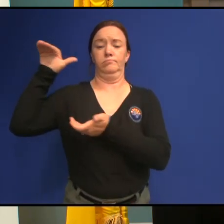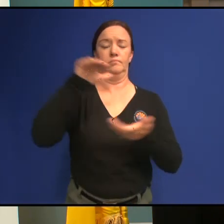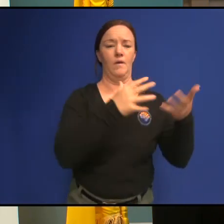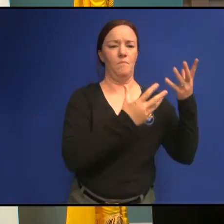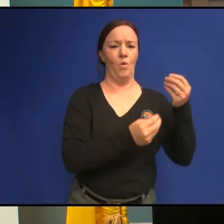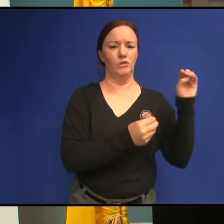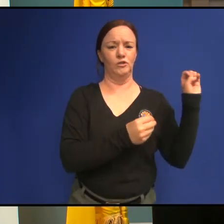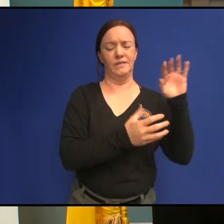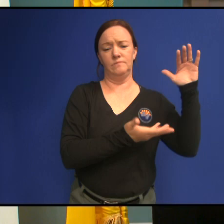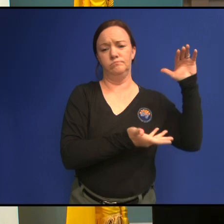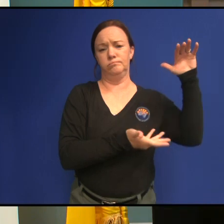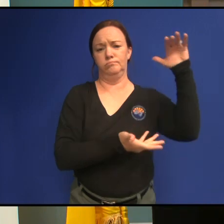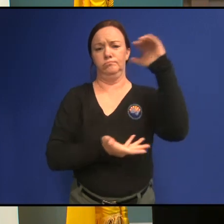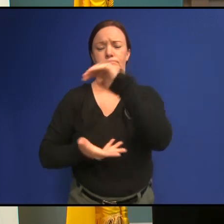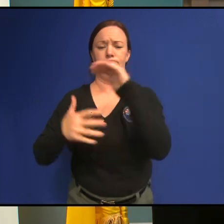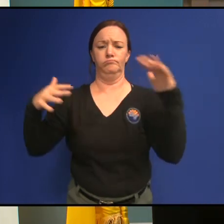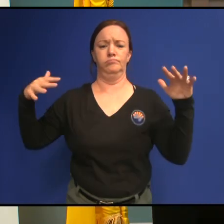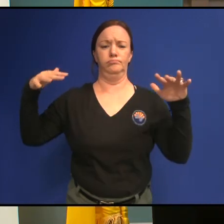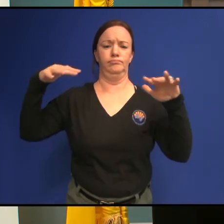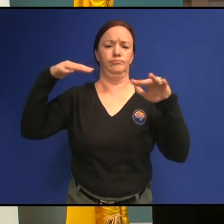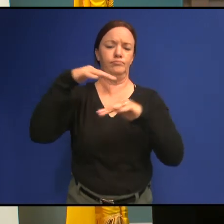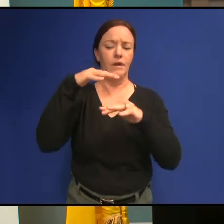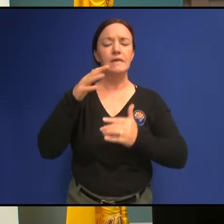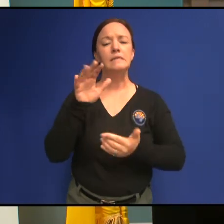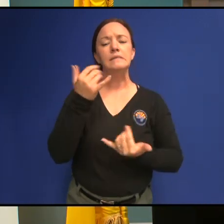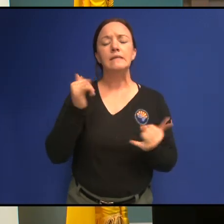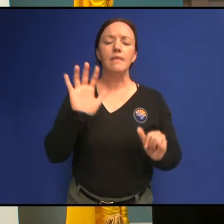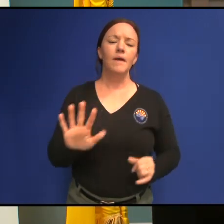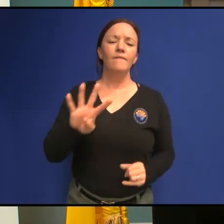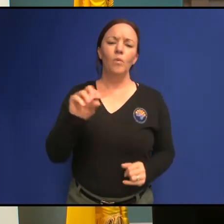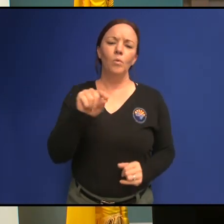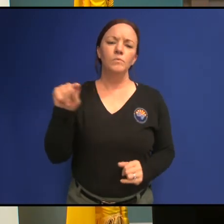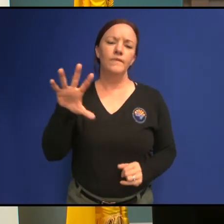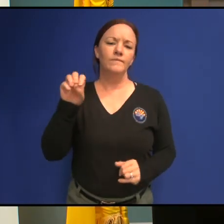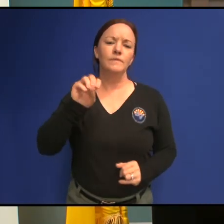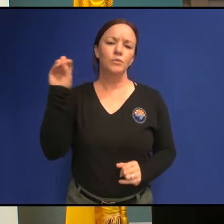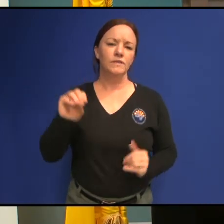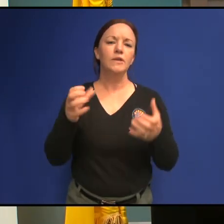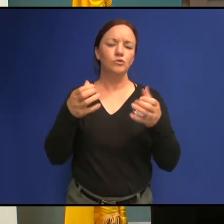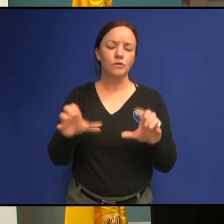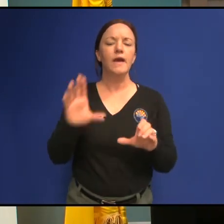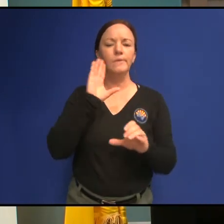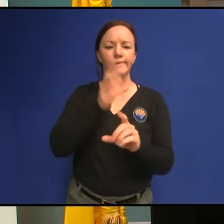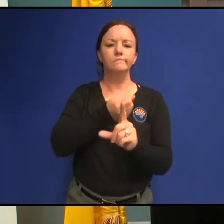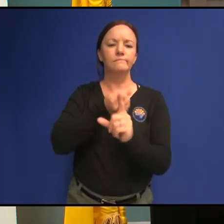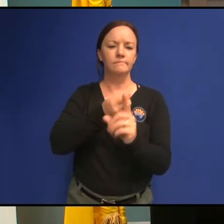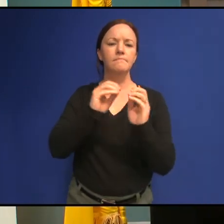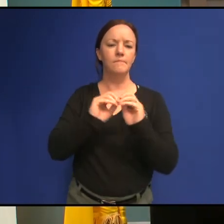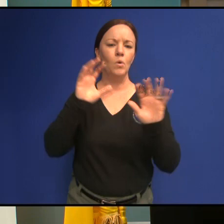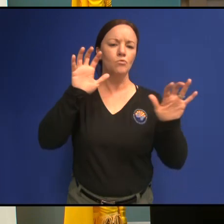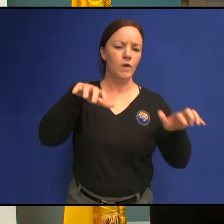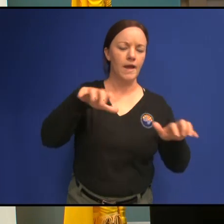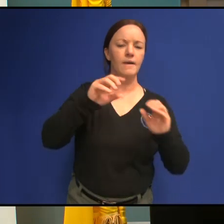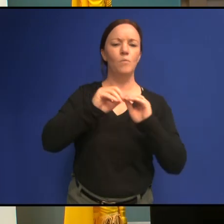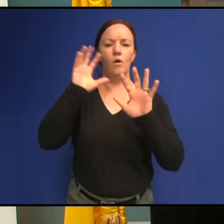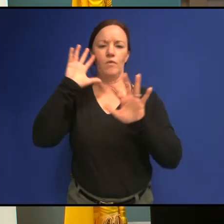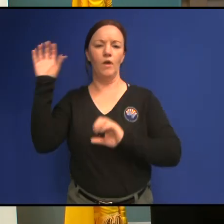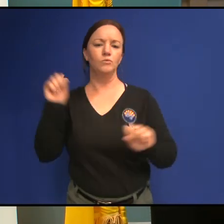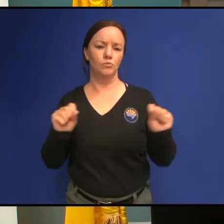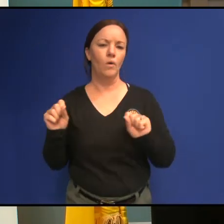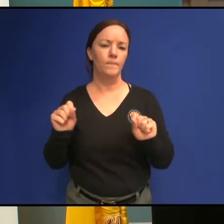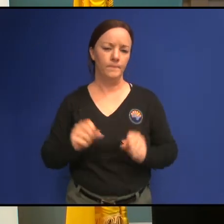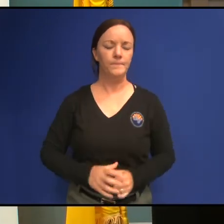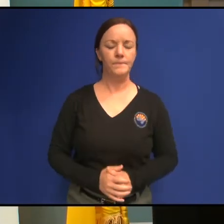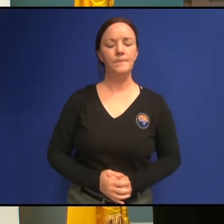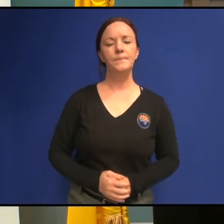So we still have probably about a 40 to 50% chance that we'll see another round of showers and thunderstorms today over the fire.